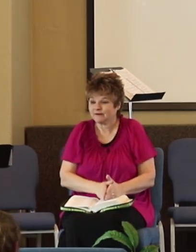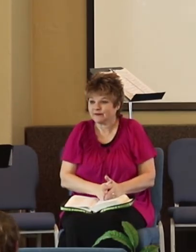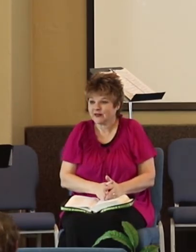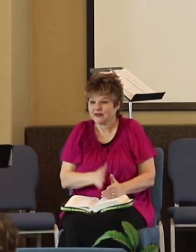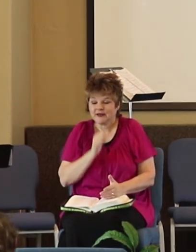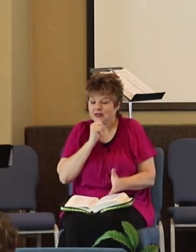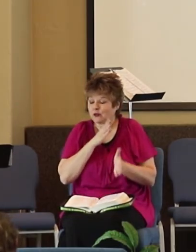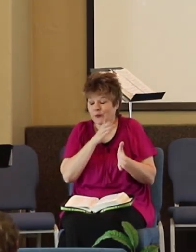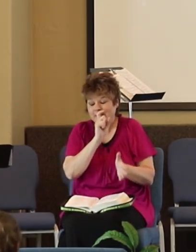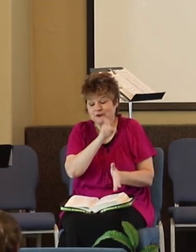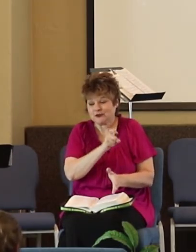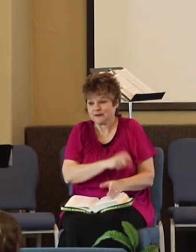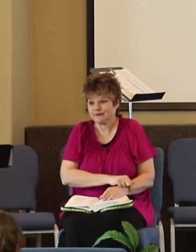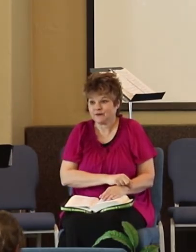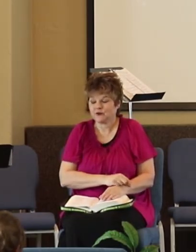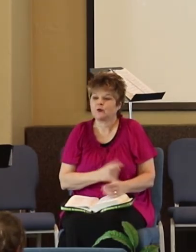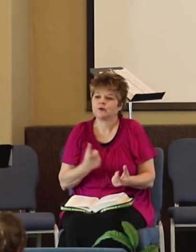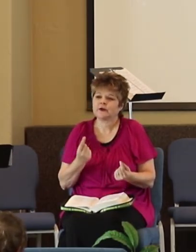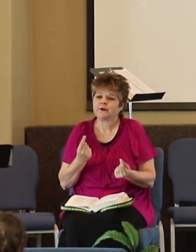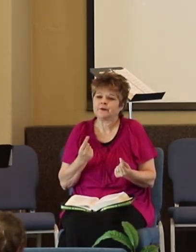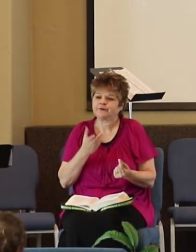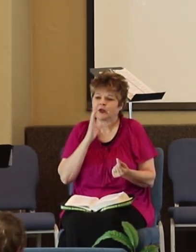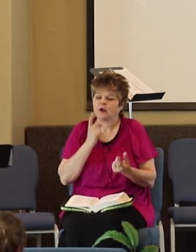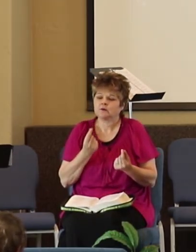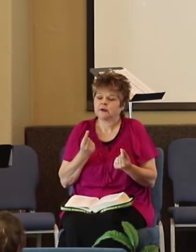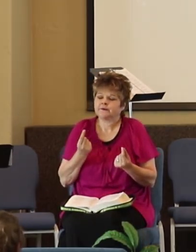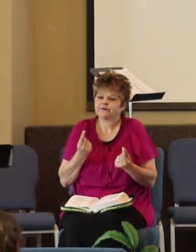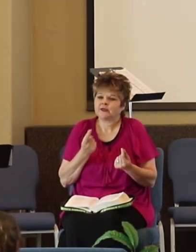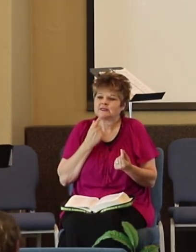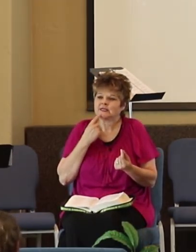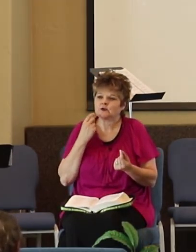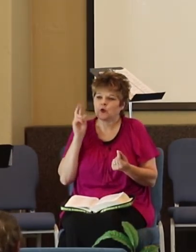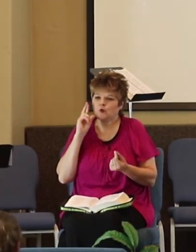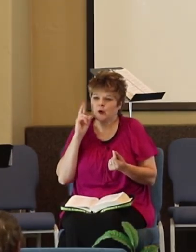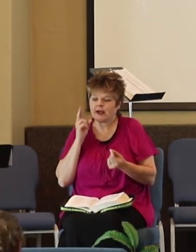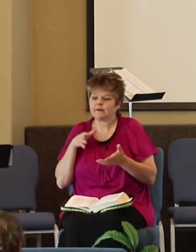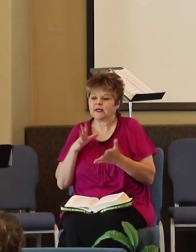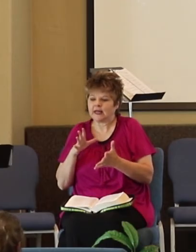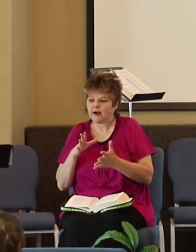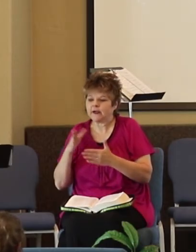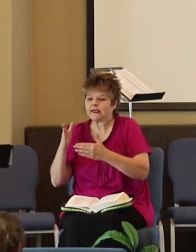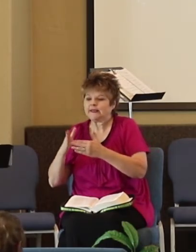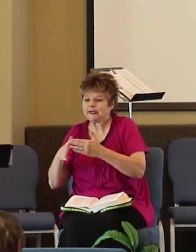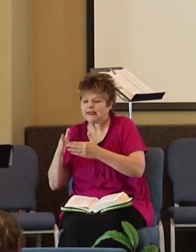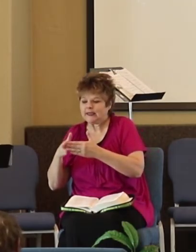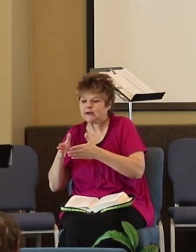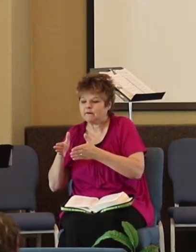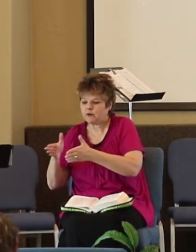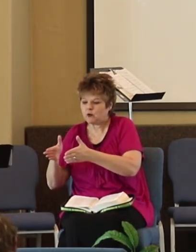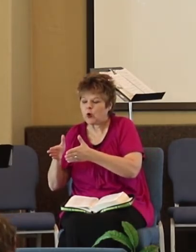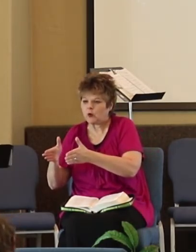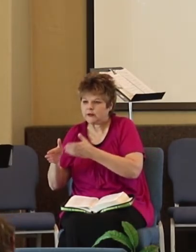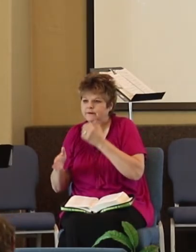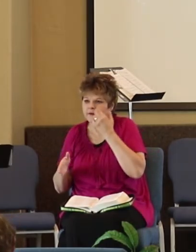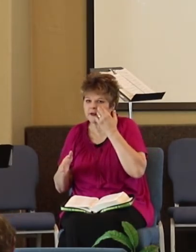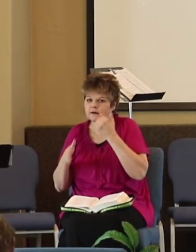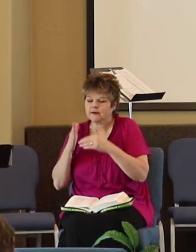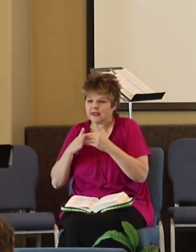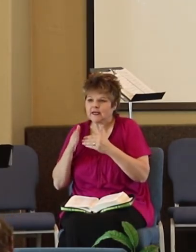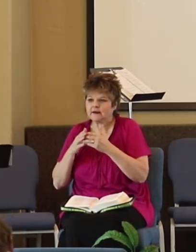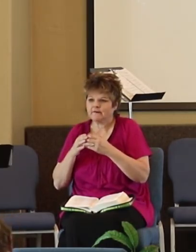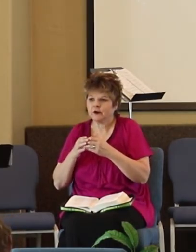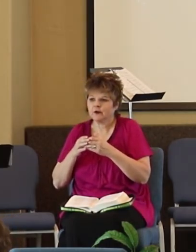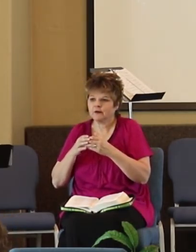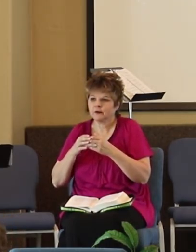Not the way he should. So here's what he does. He says, Ray, I'm going to allow you to get to the end of your road, the end of your